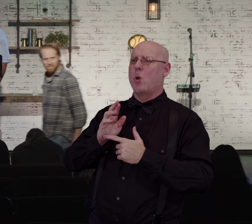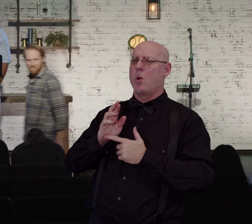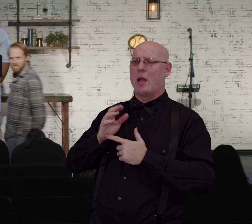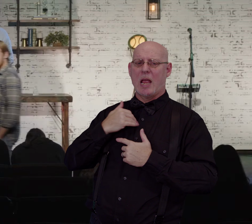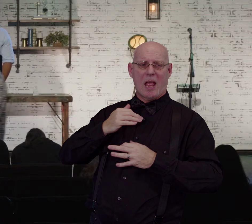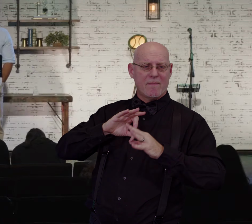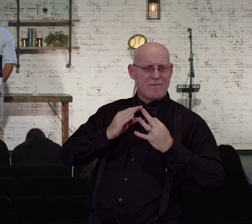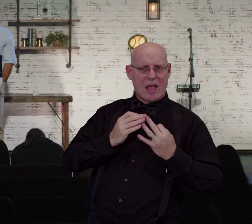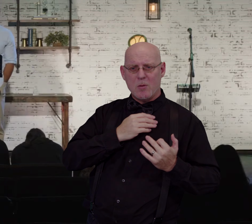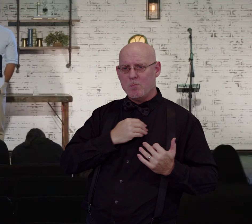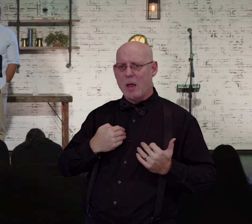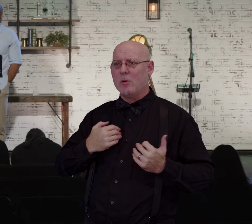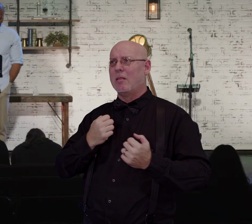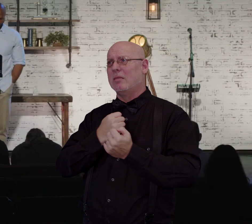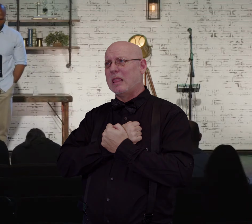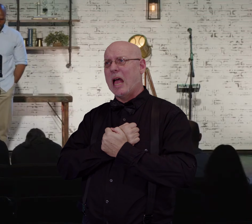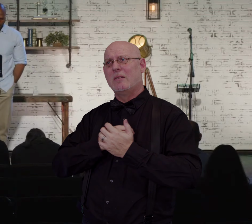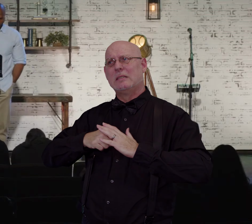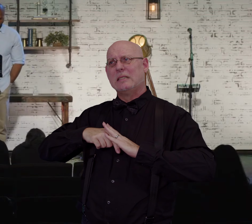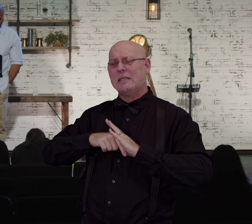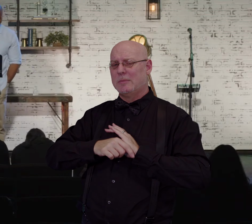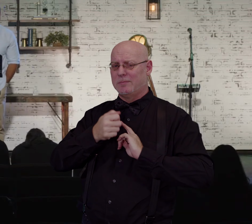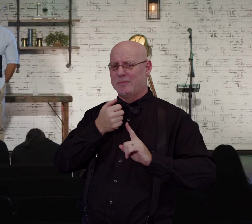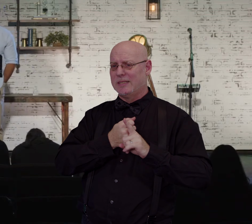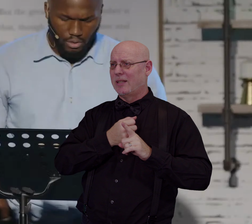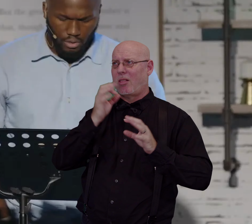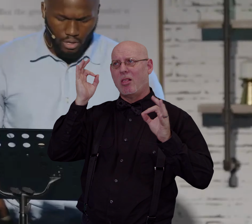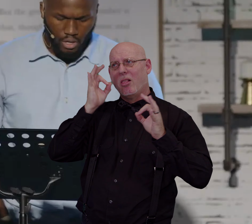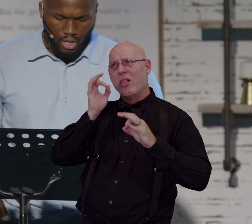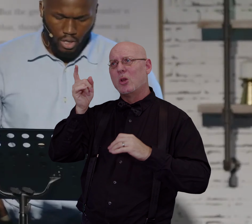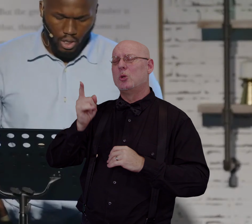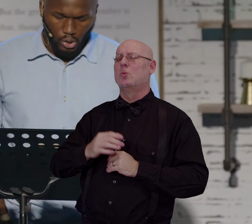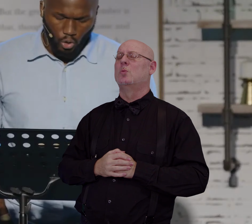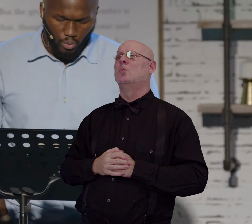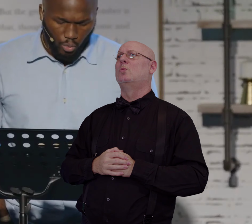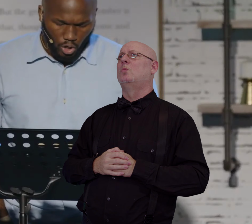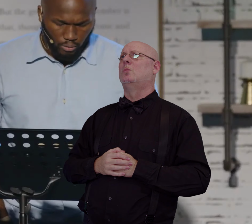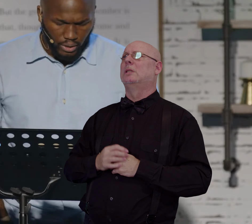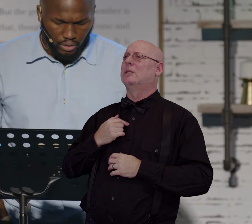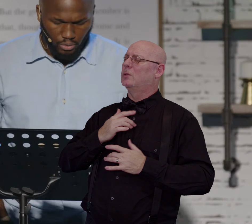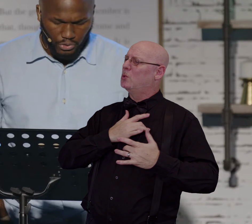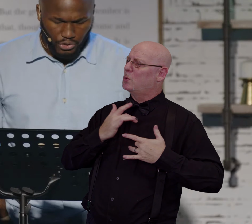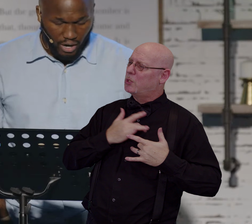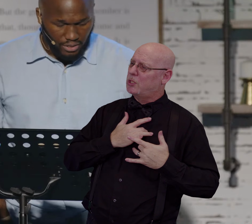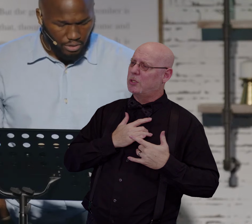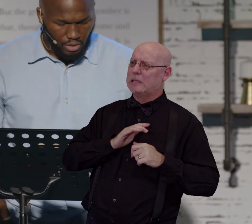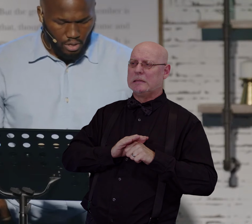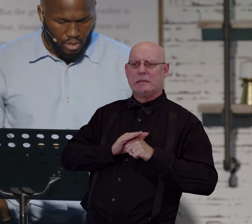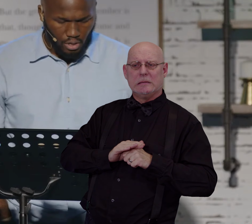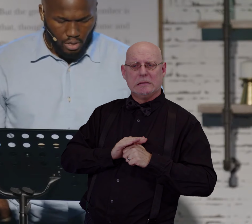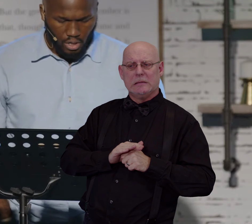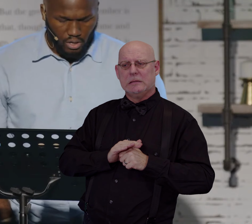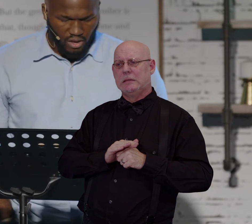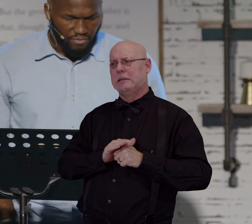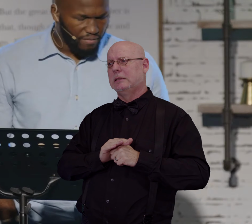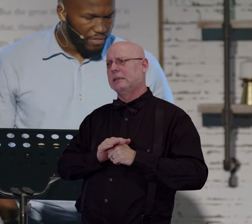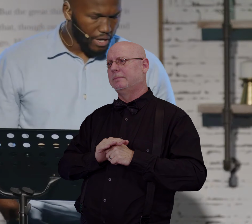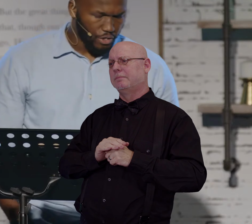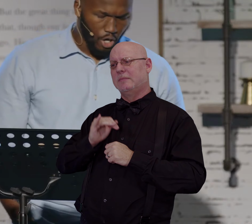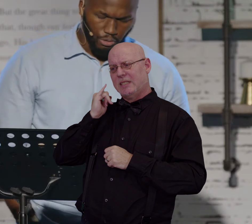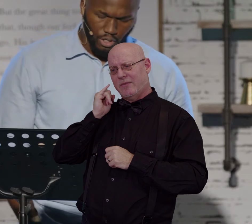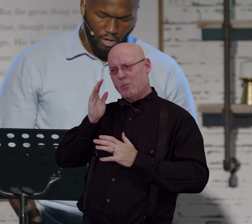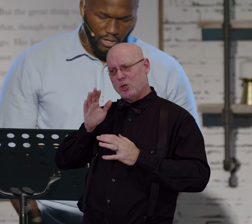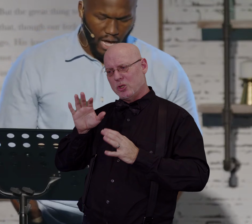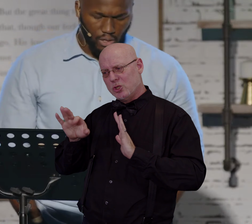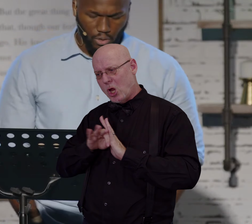have family members that we love deeply who do not know you. And Lord, we worry, we stress if they